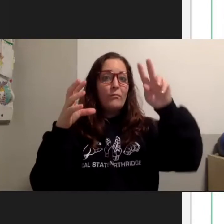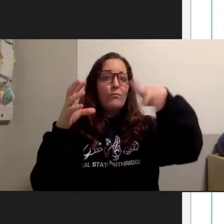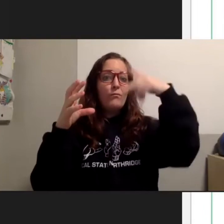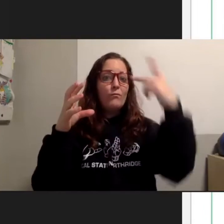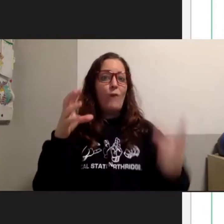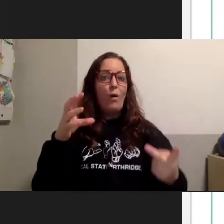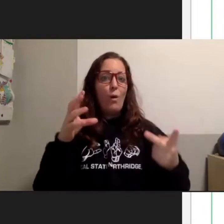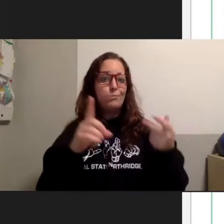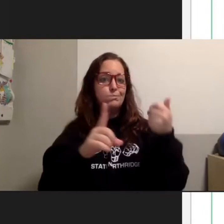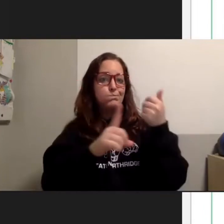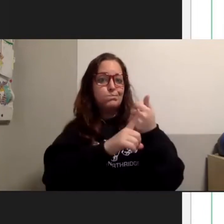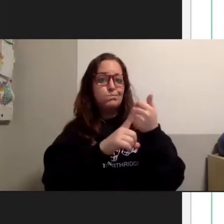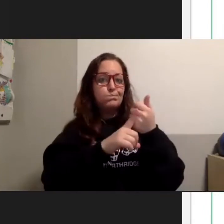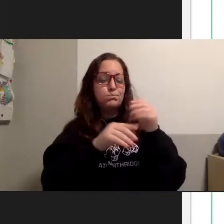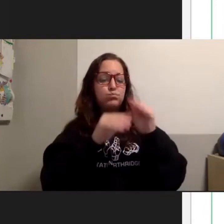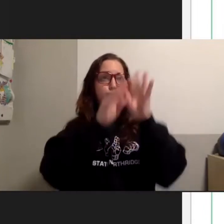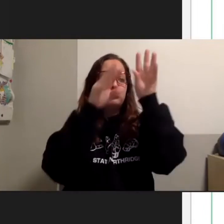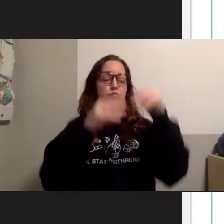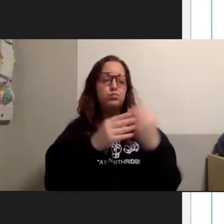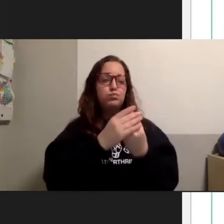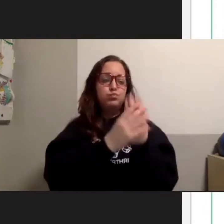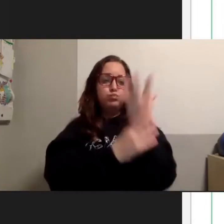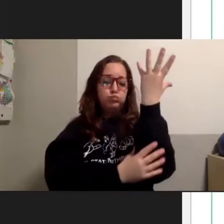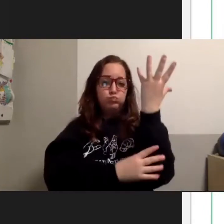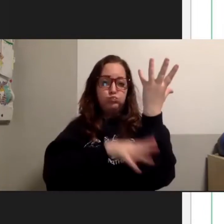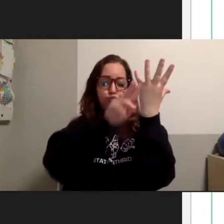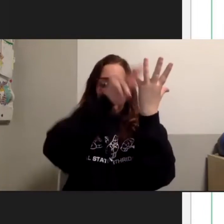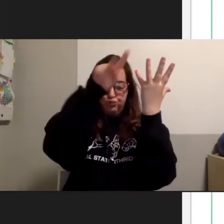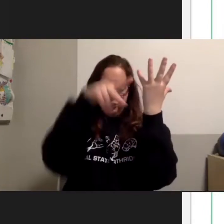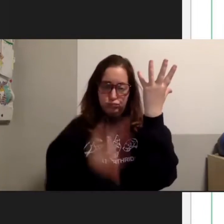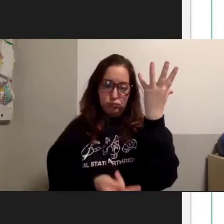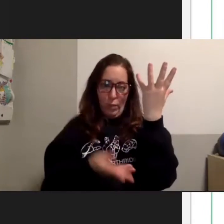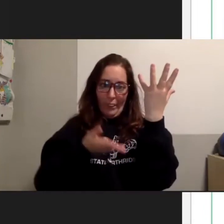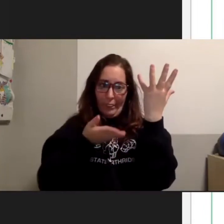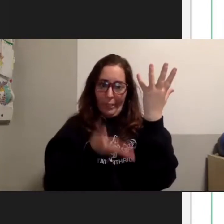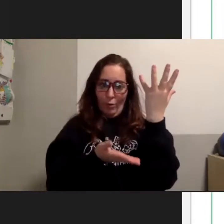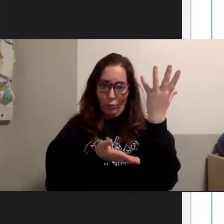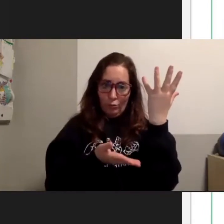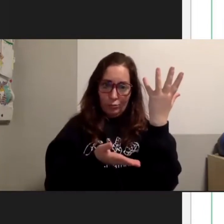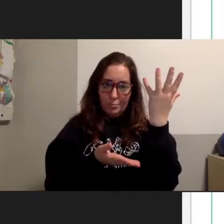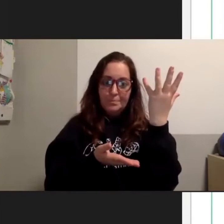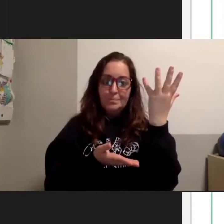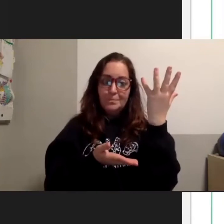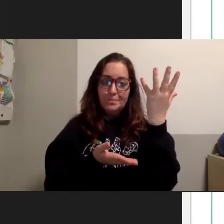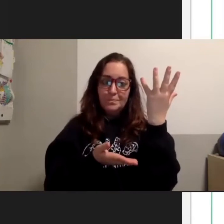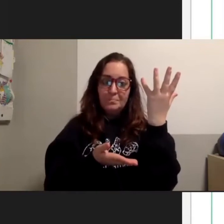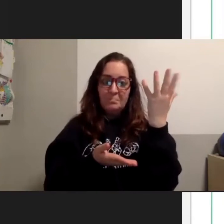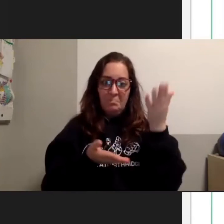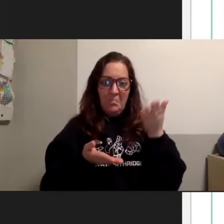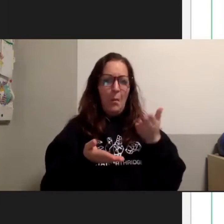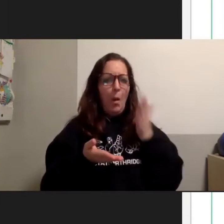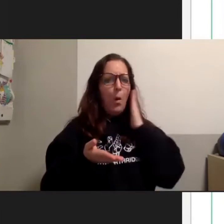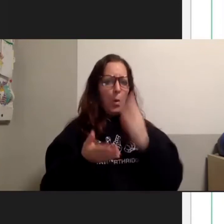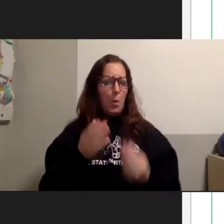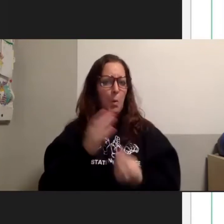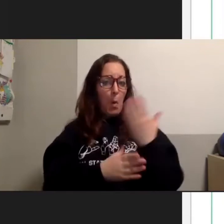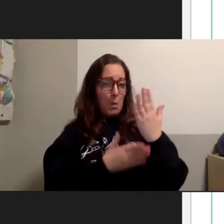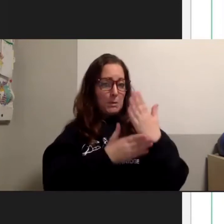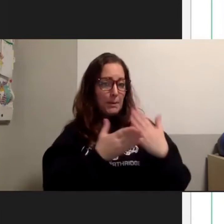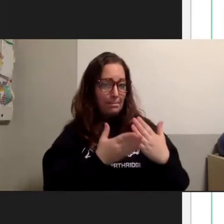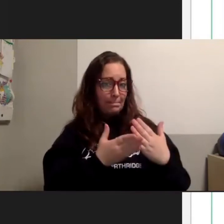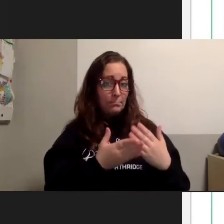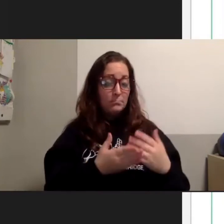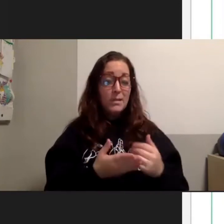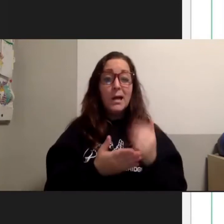Some seeds fall to the ground at the base of the plant, where they will grow.